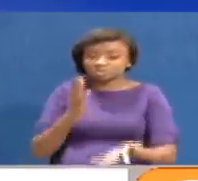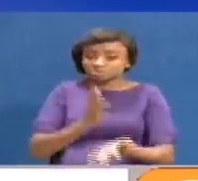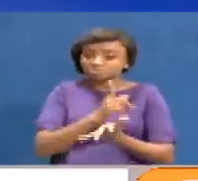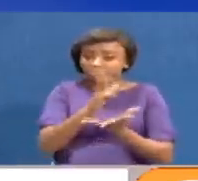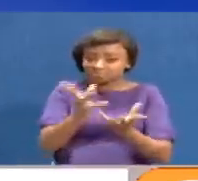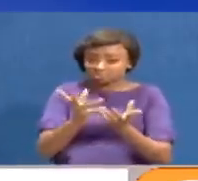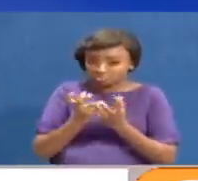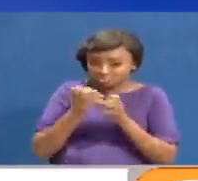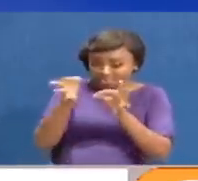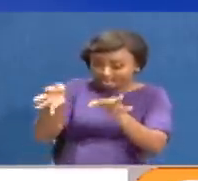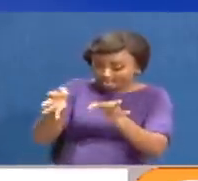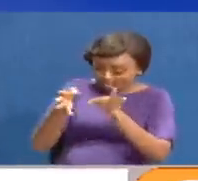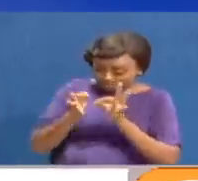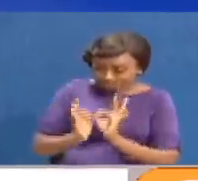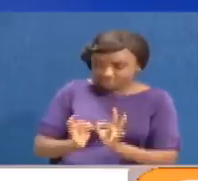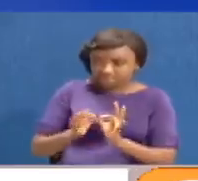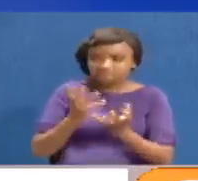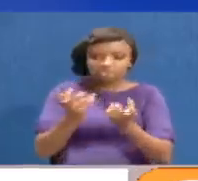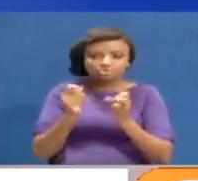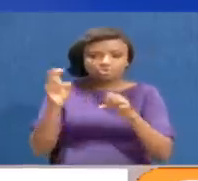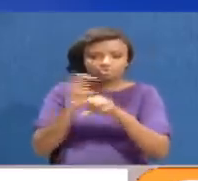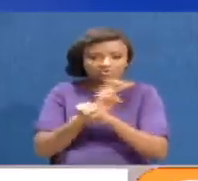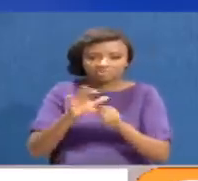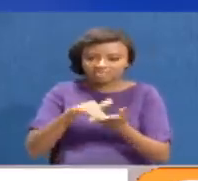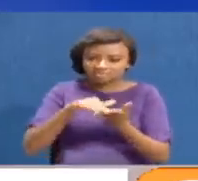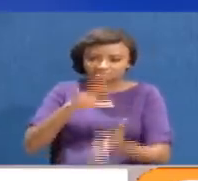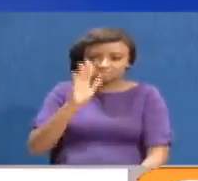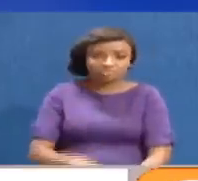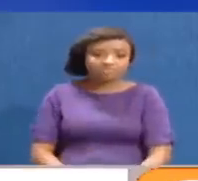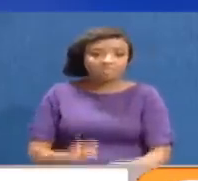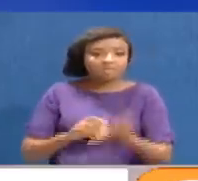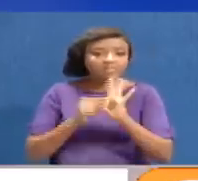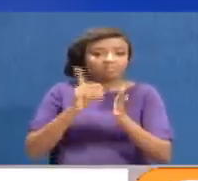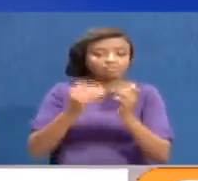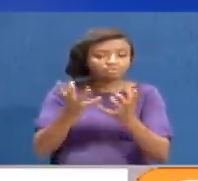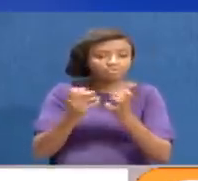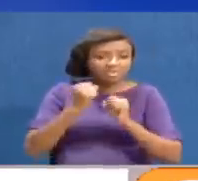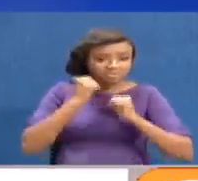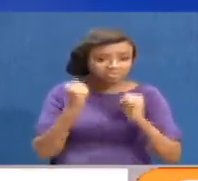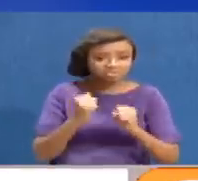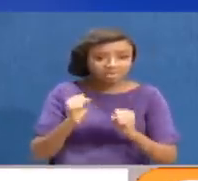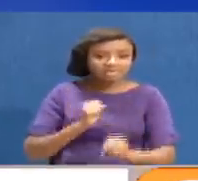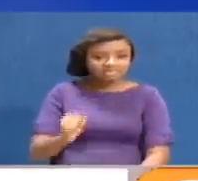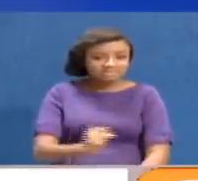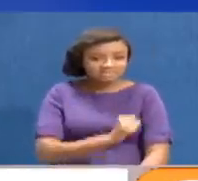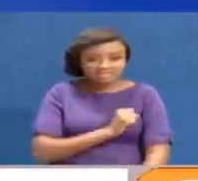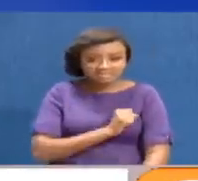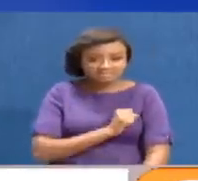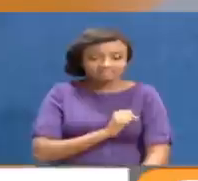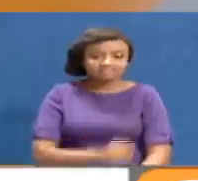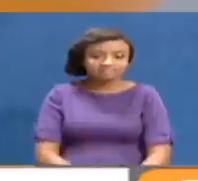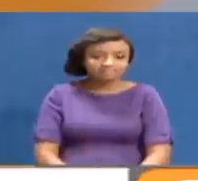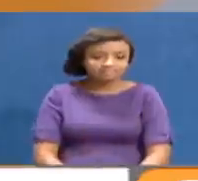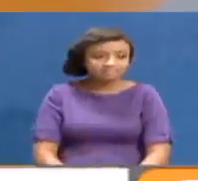greater accountability. You need greater oversight. Yeah, so you need a stronger Senate with not 47.